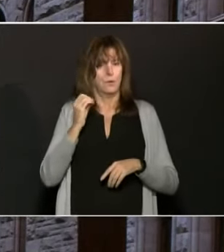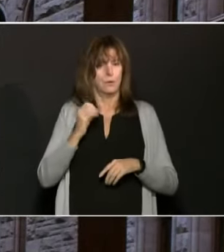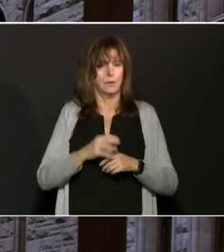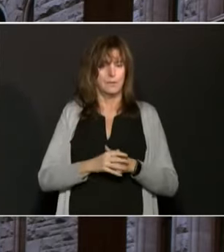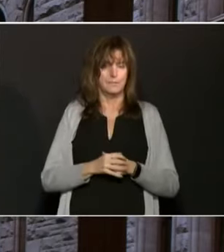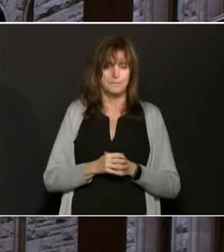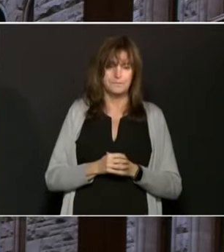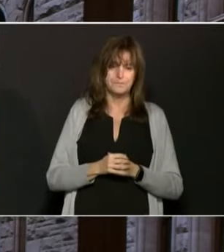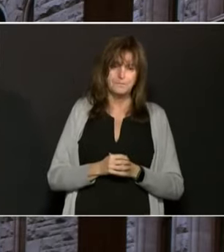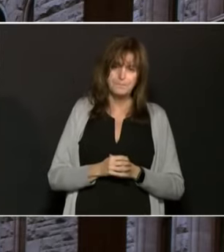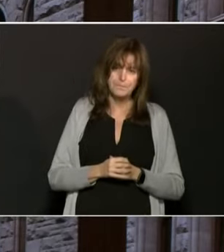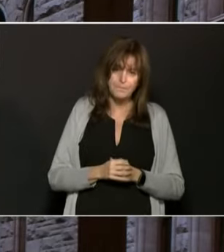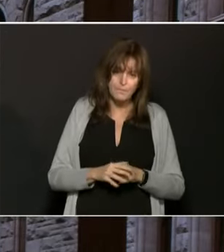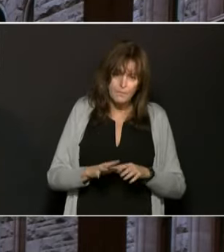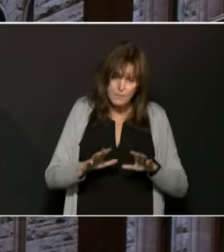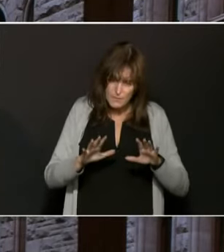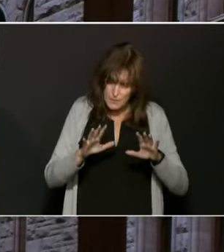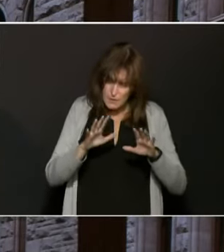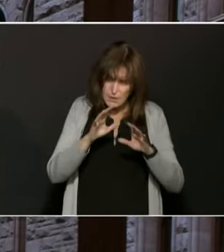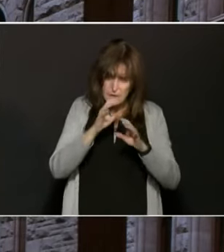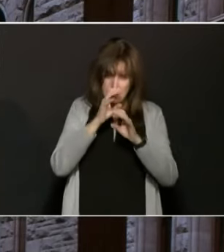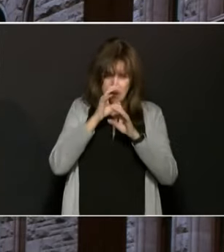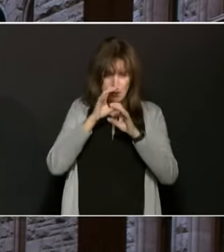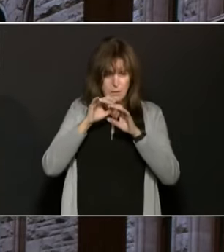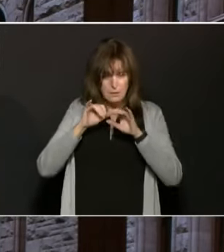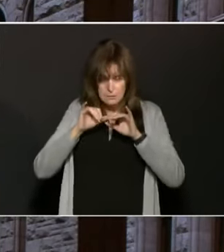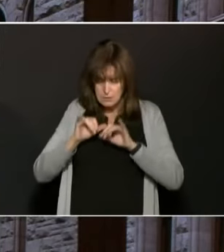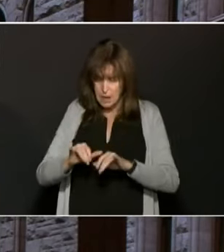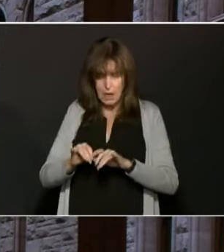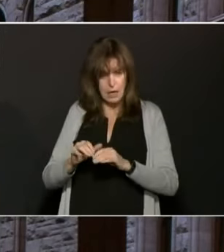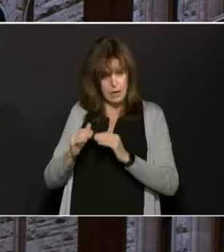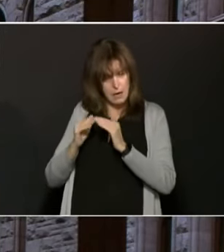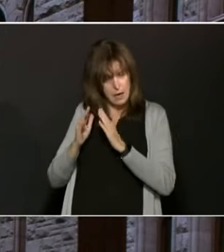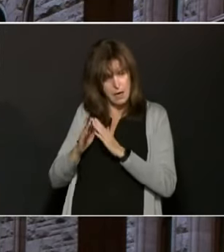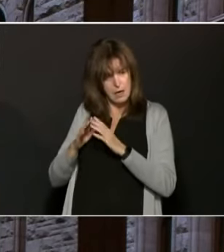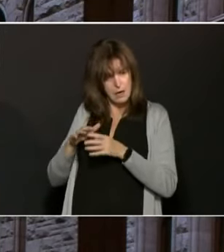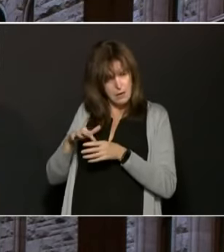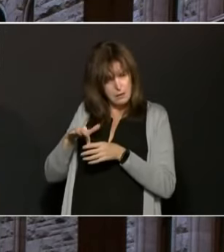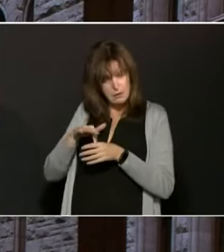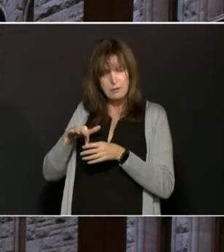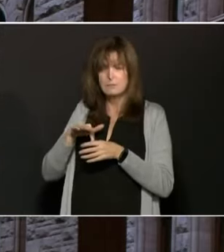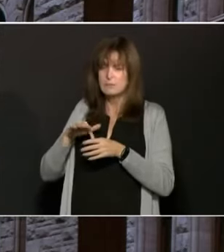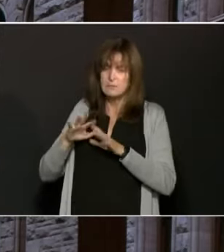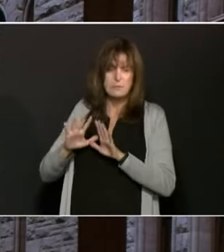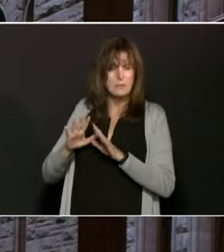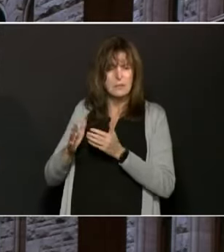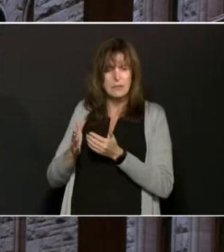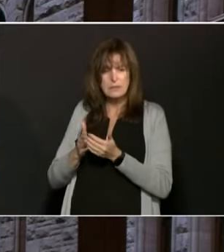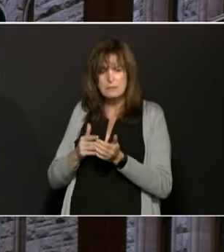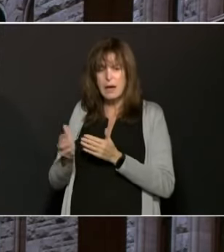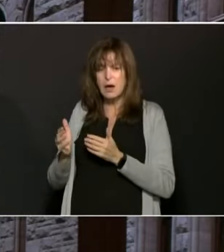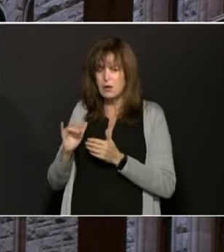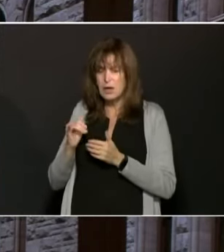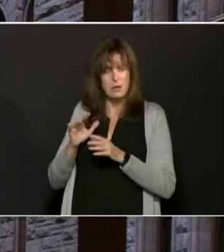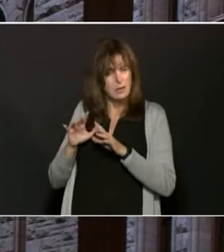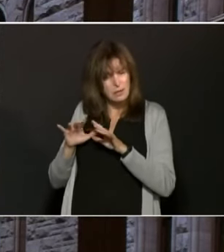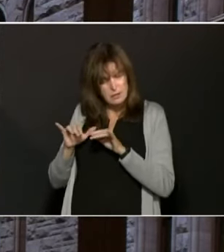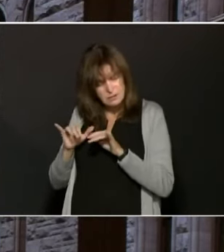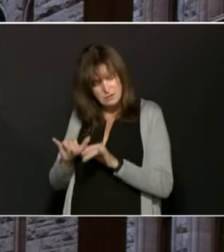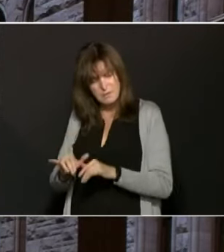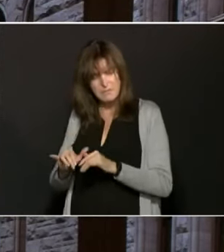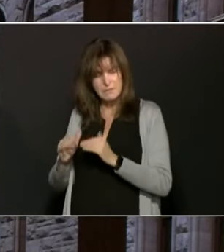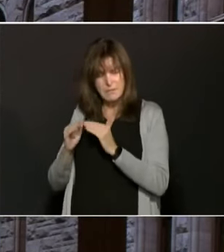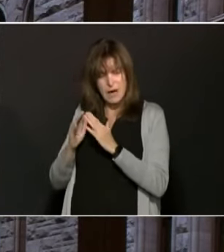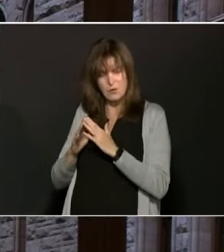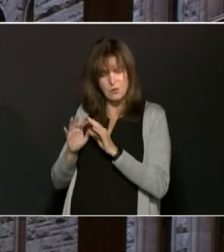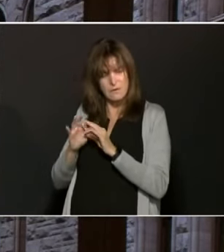keeping the group numbers down. Even those in the yellow zones, I think that's a good precaution to take at this time, especially those in the orange,